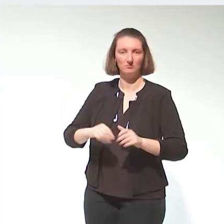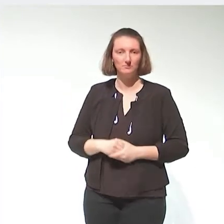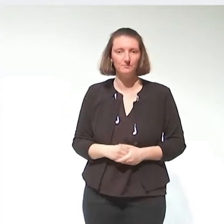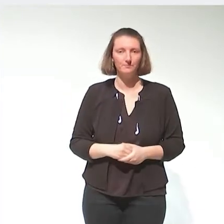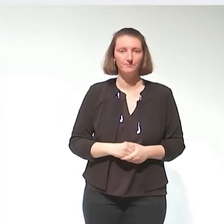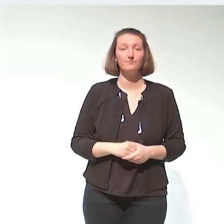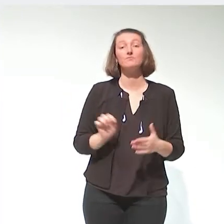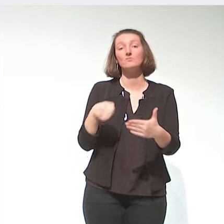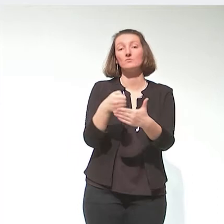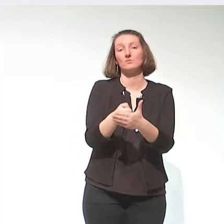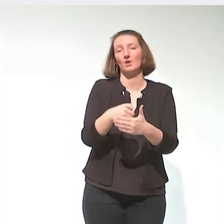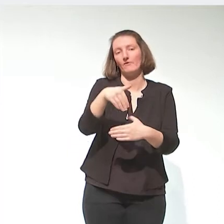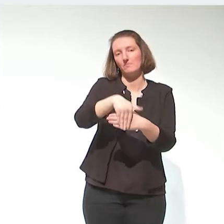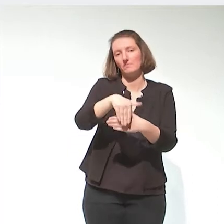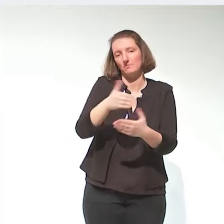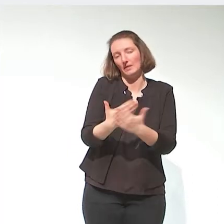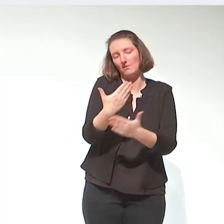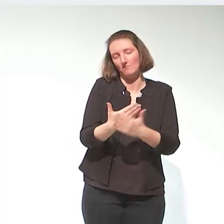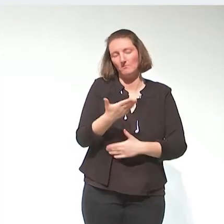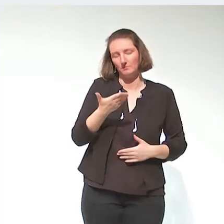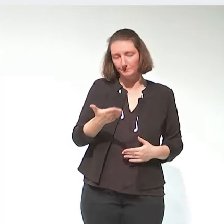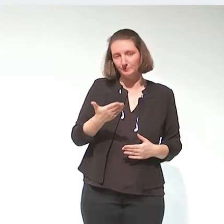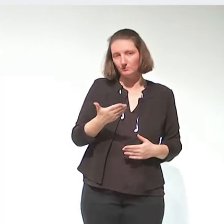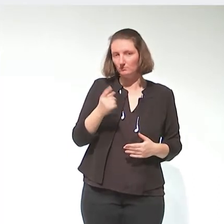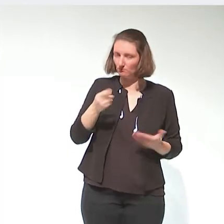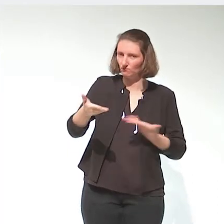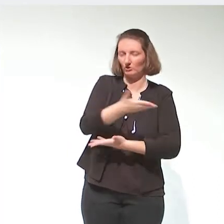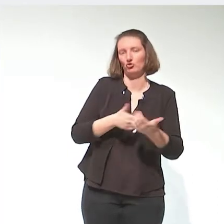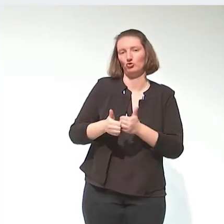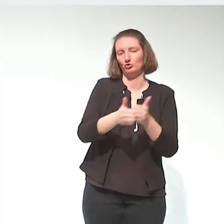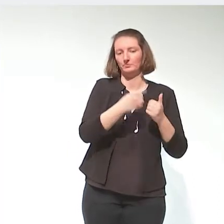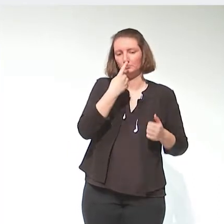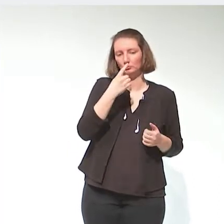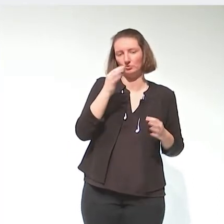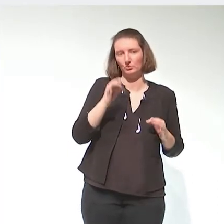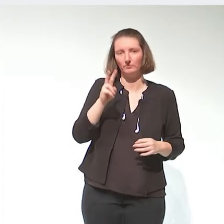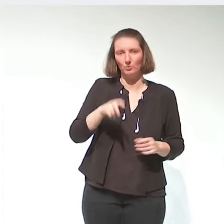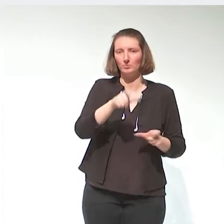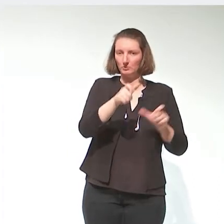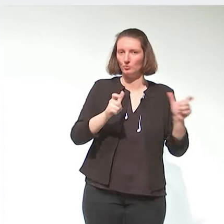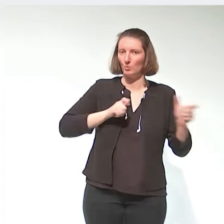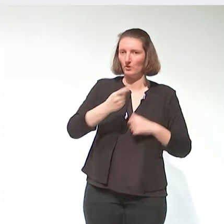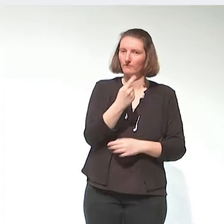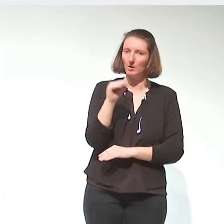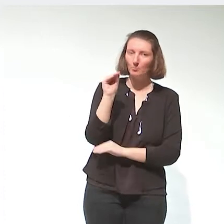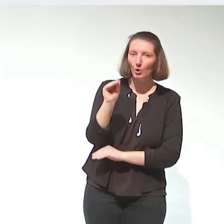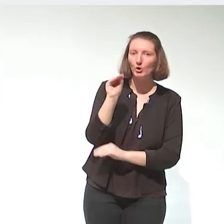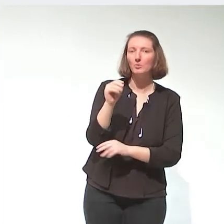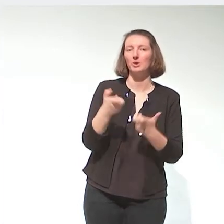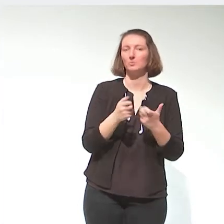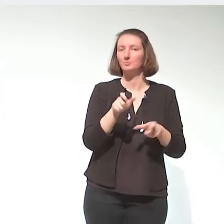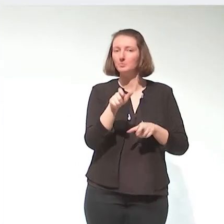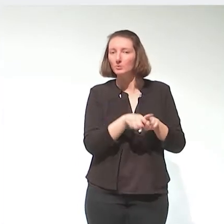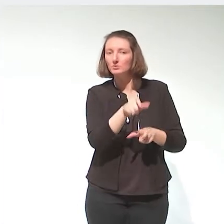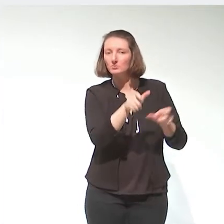support. We will take some time at the end of this morning to discuss this issue. It